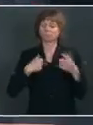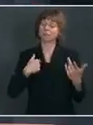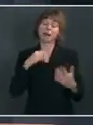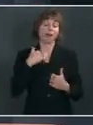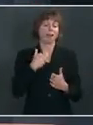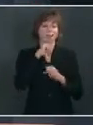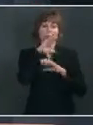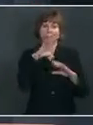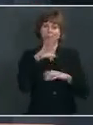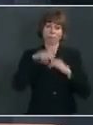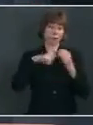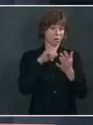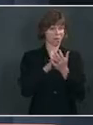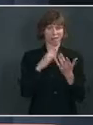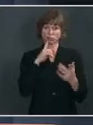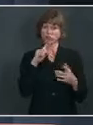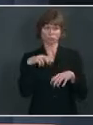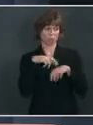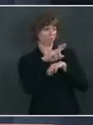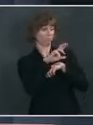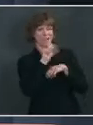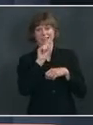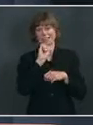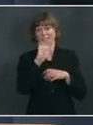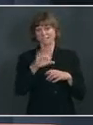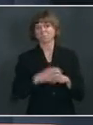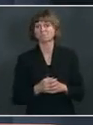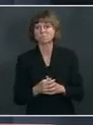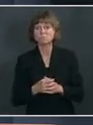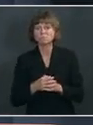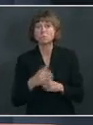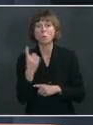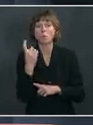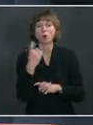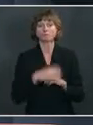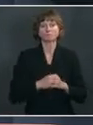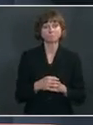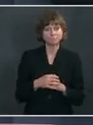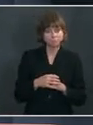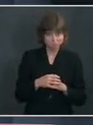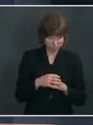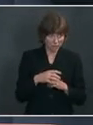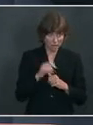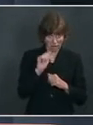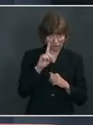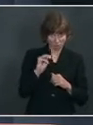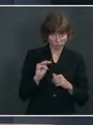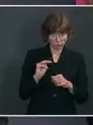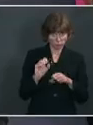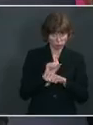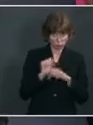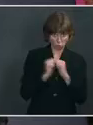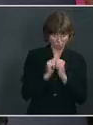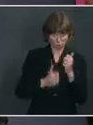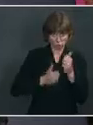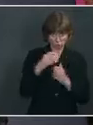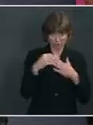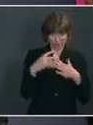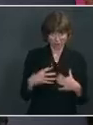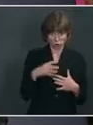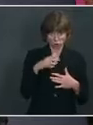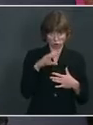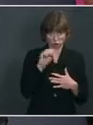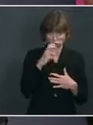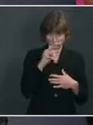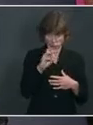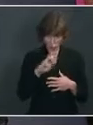more on this aside from to point you to the SEC statement. Okay, just one more question. Is the administration working with Majority Leader Chuck